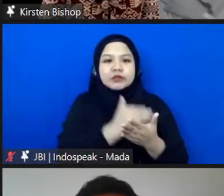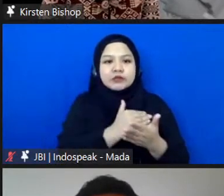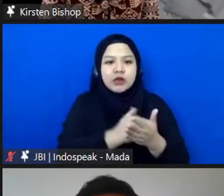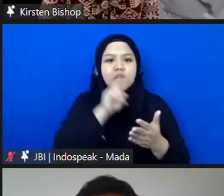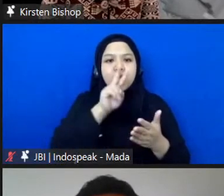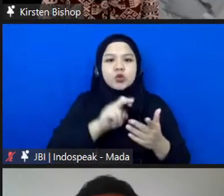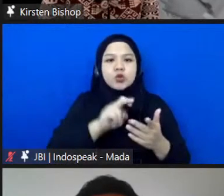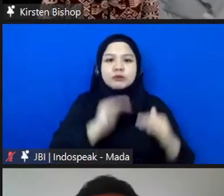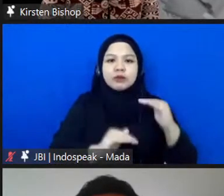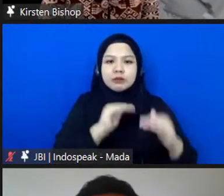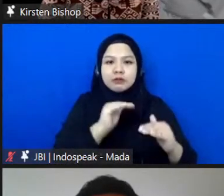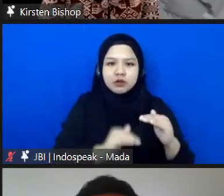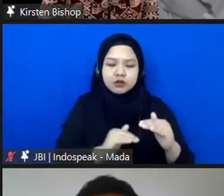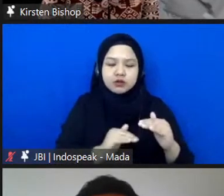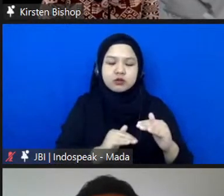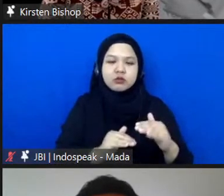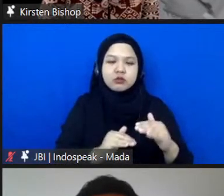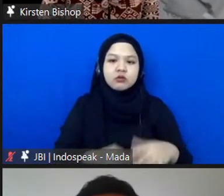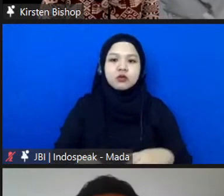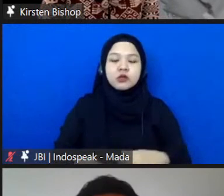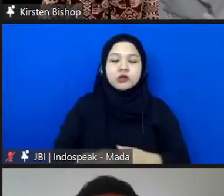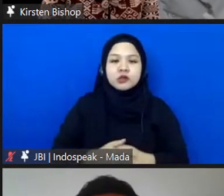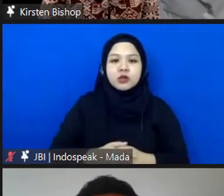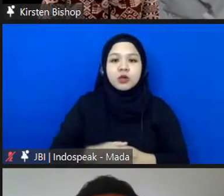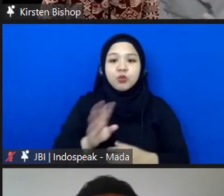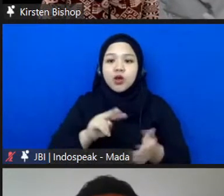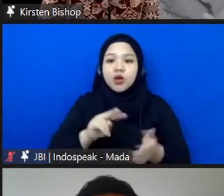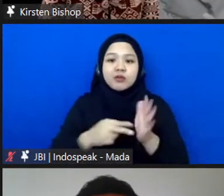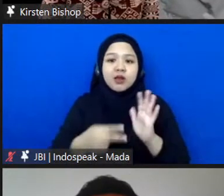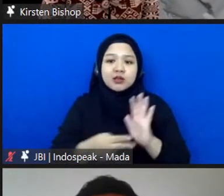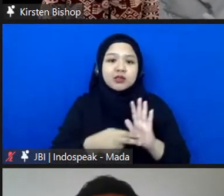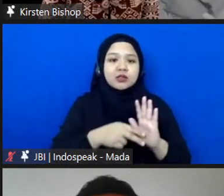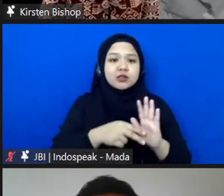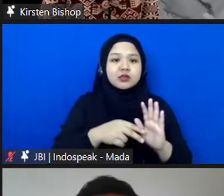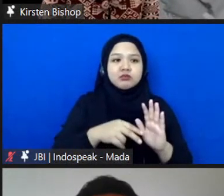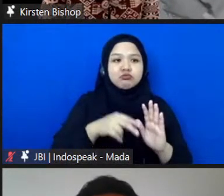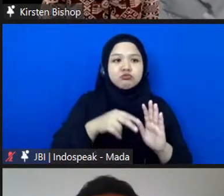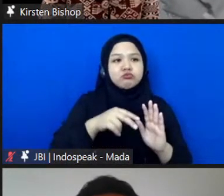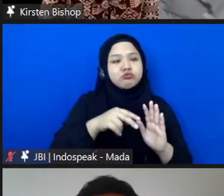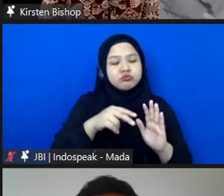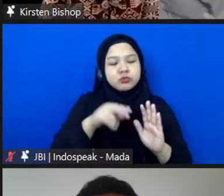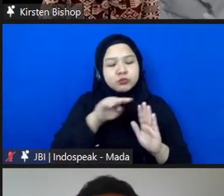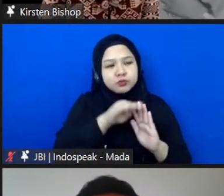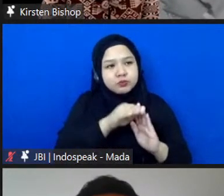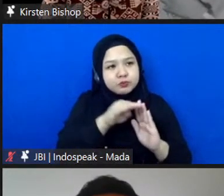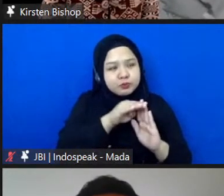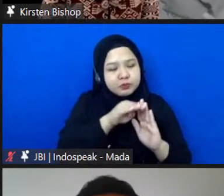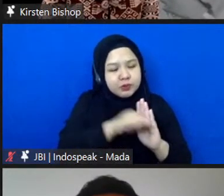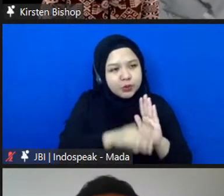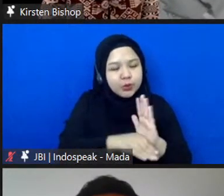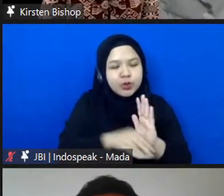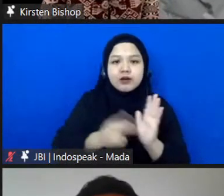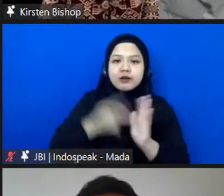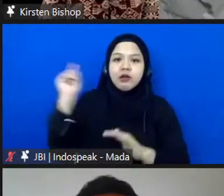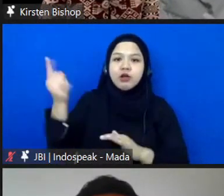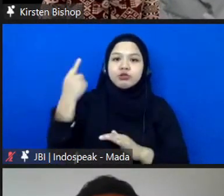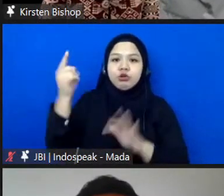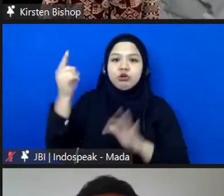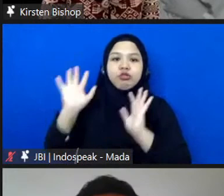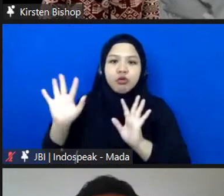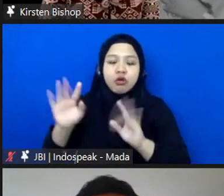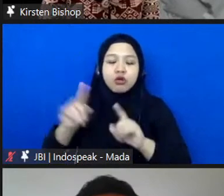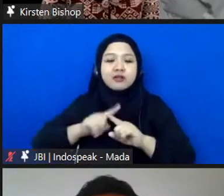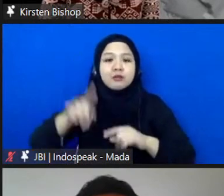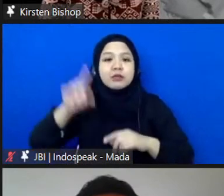By saying policy, I do not mean only policy at national level. I also mean policy